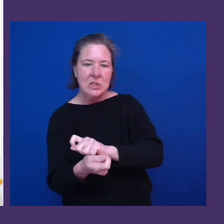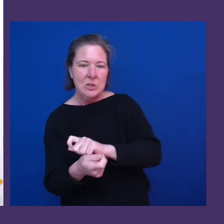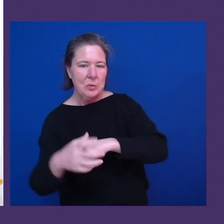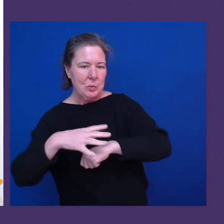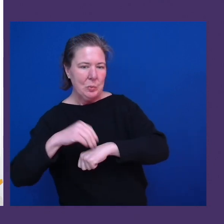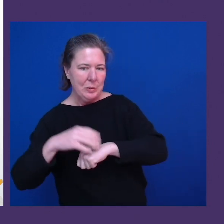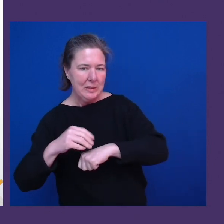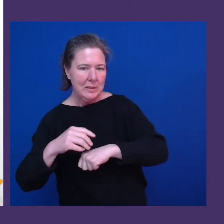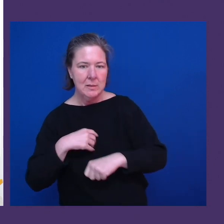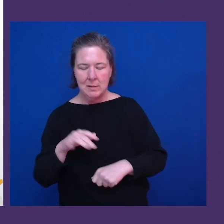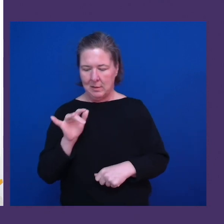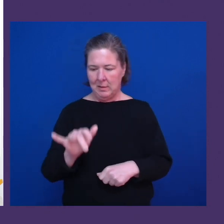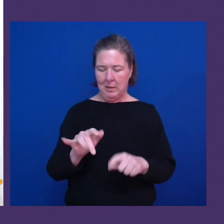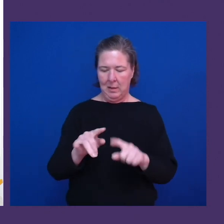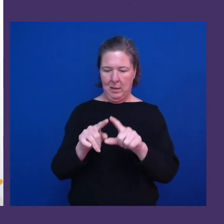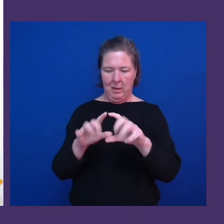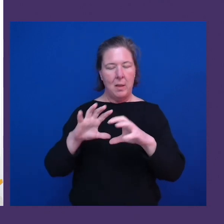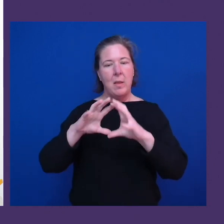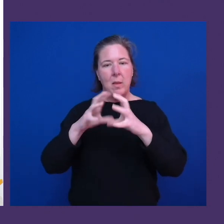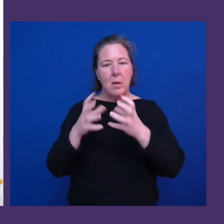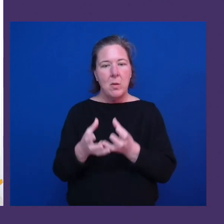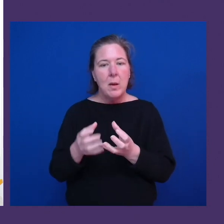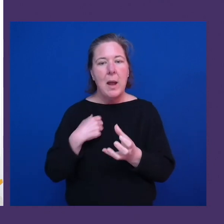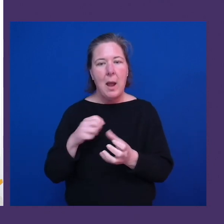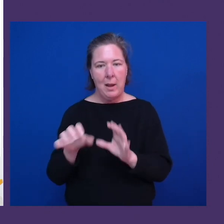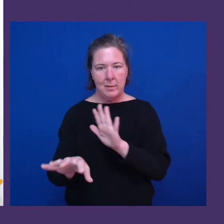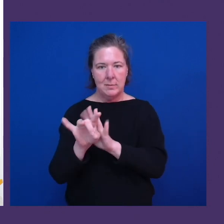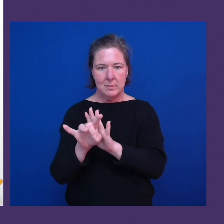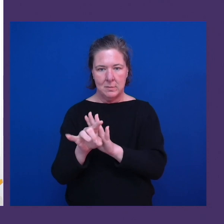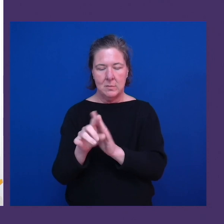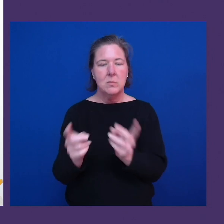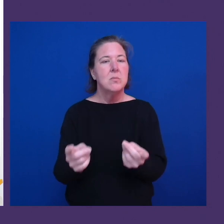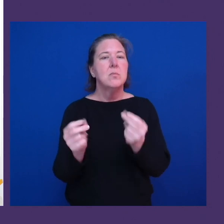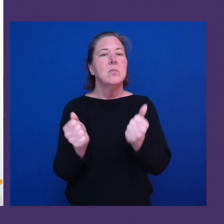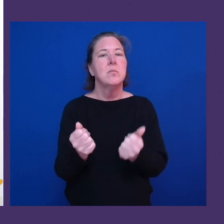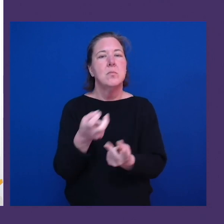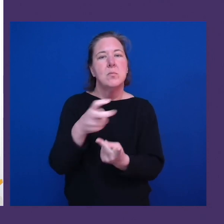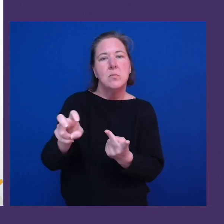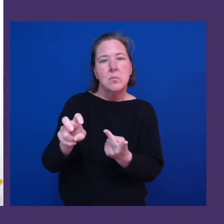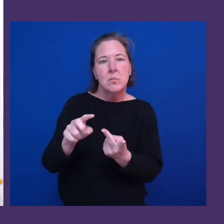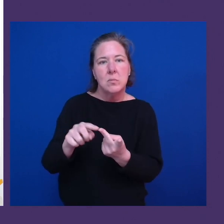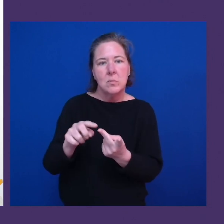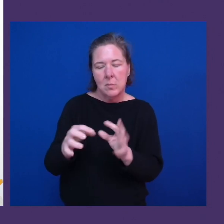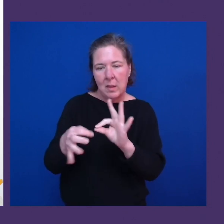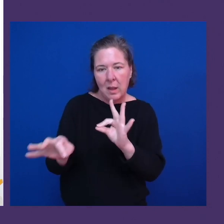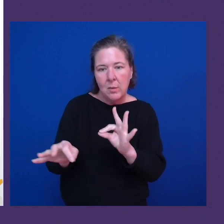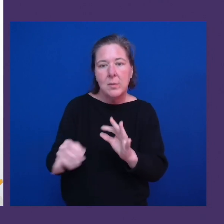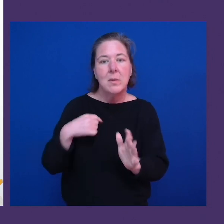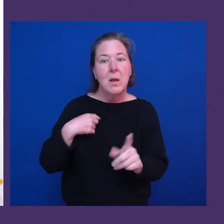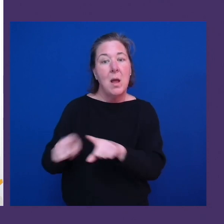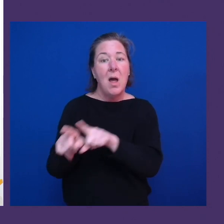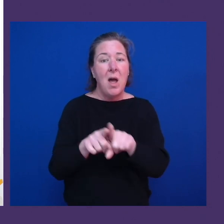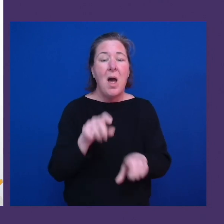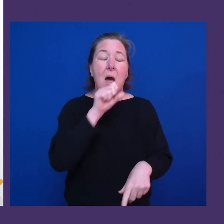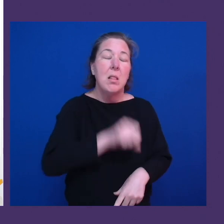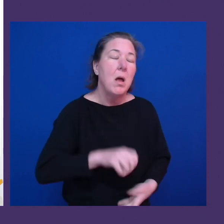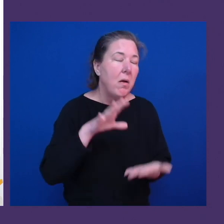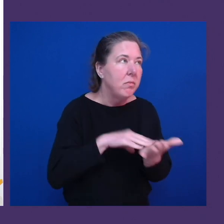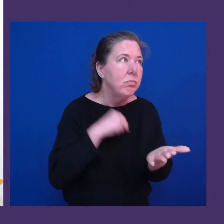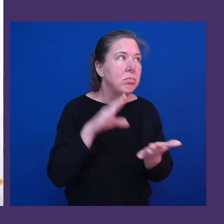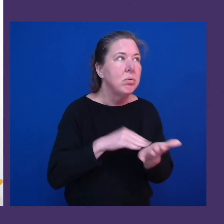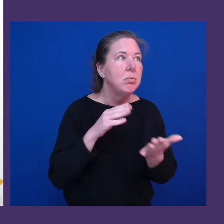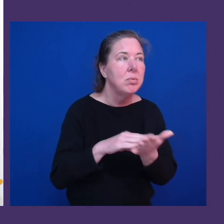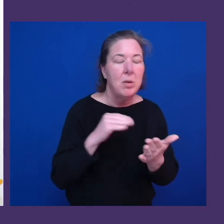I click the globe icon where I can make a selection to quickly change languages. I also love learning languages outside of